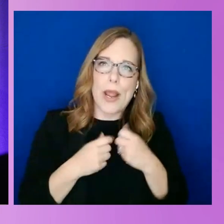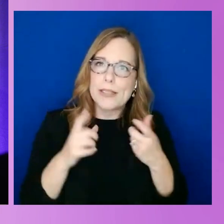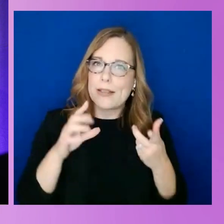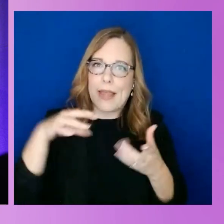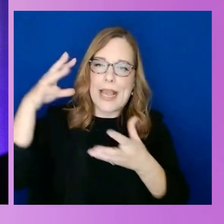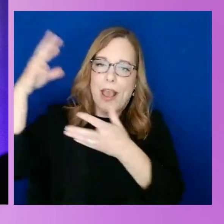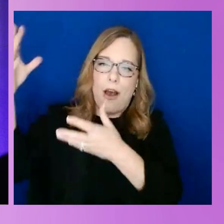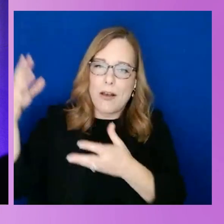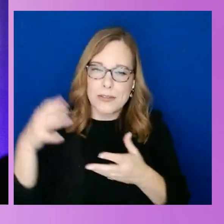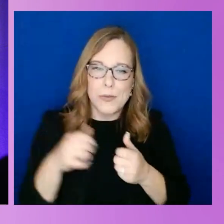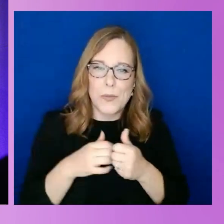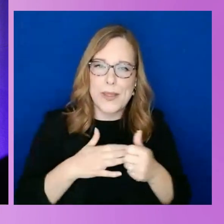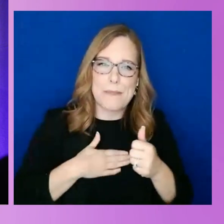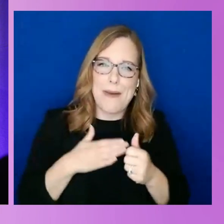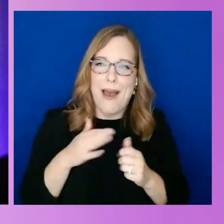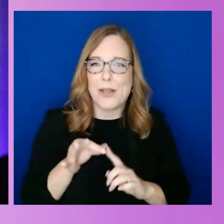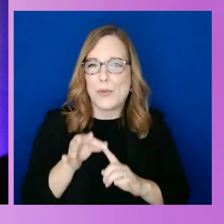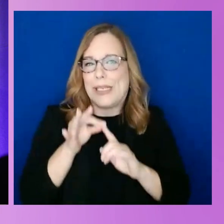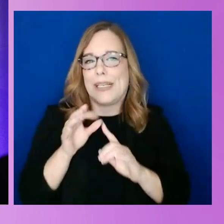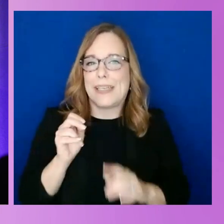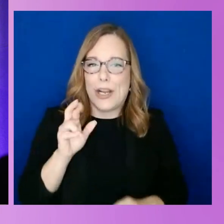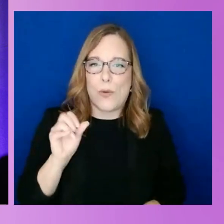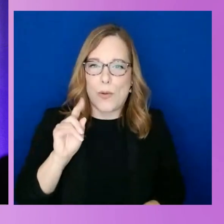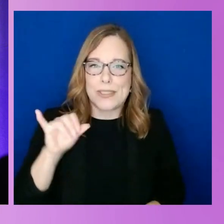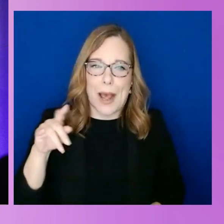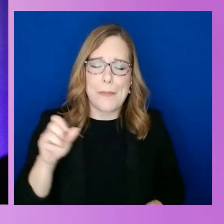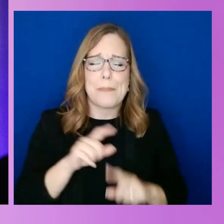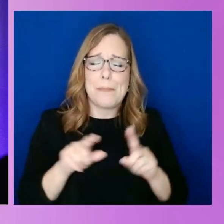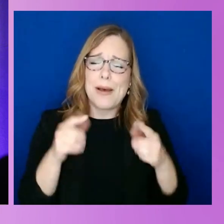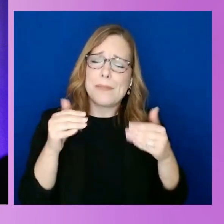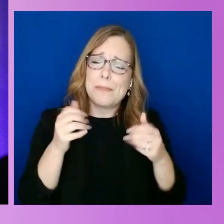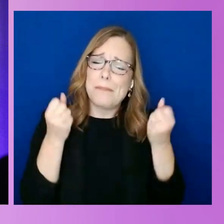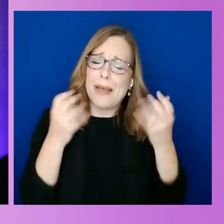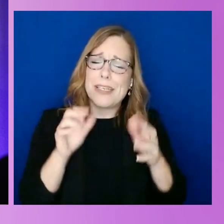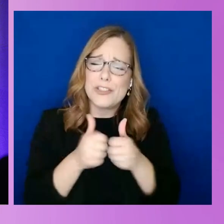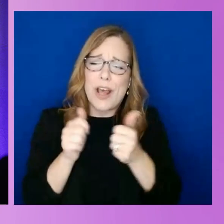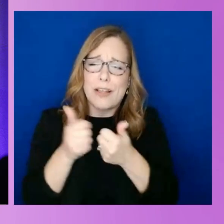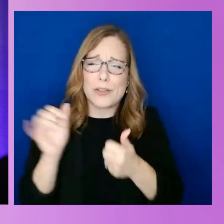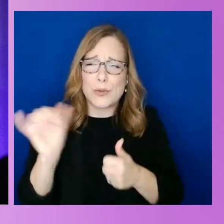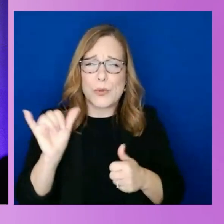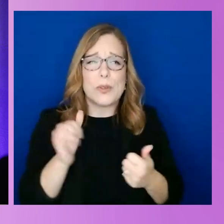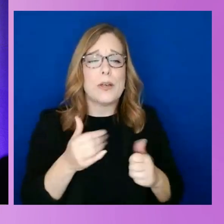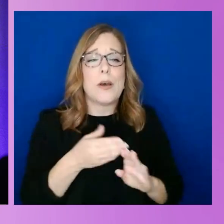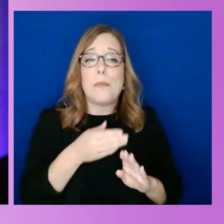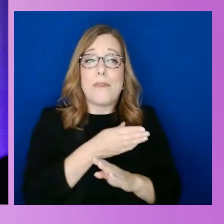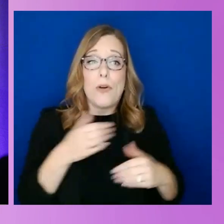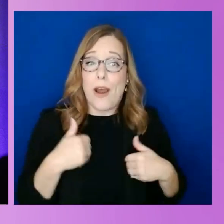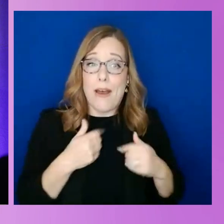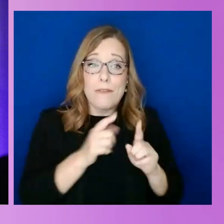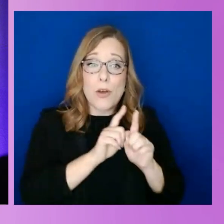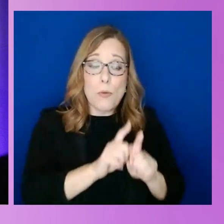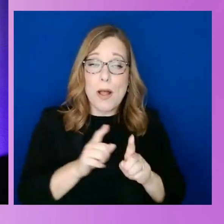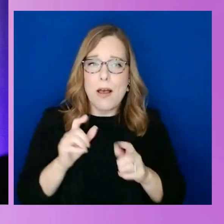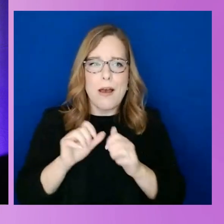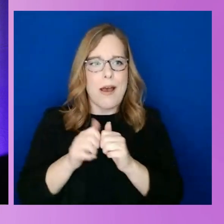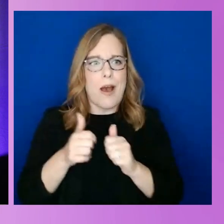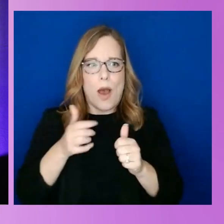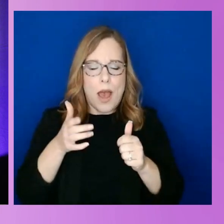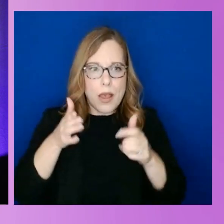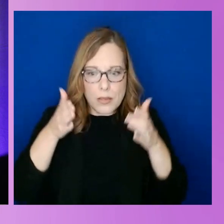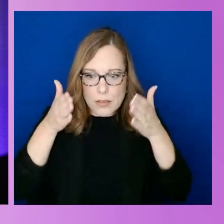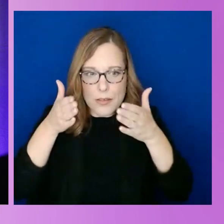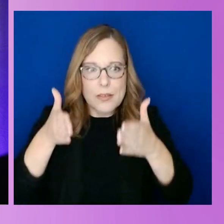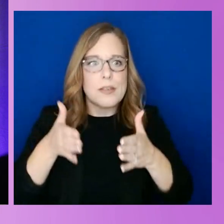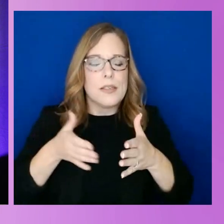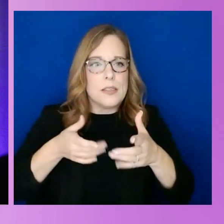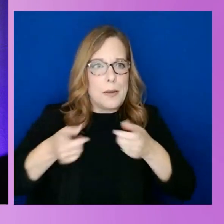brings unique challenges. Before Copilot, managing my tasks and maintaining focus, it felt like an uphill battle.